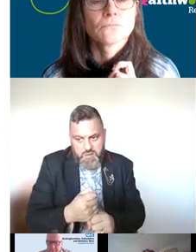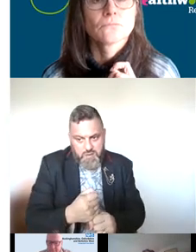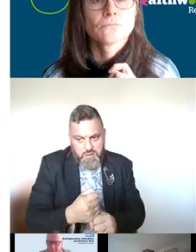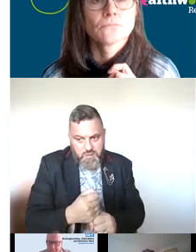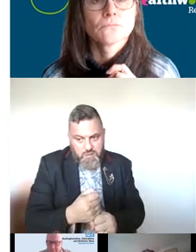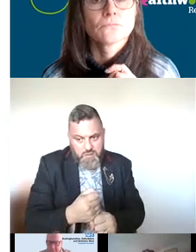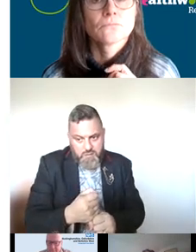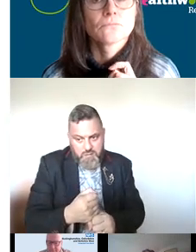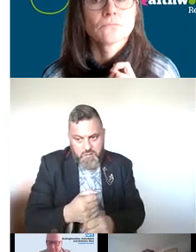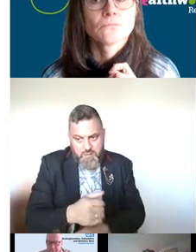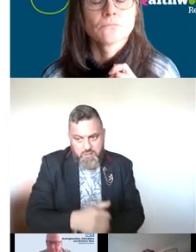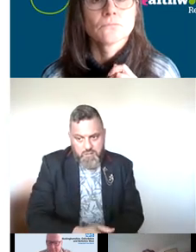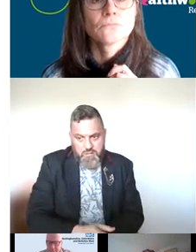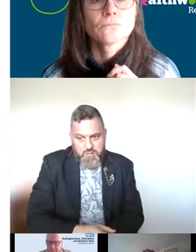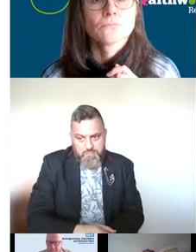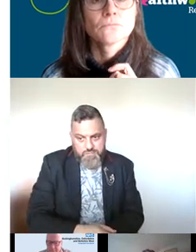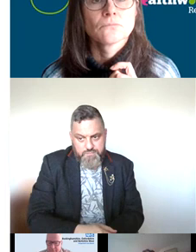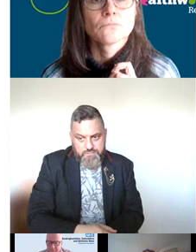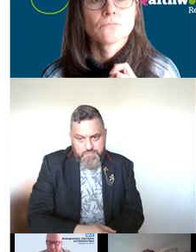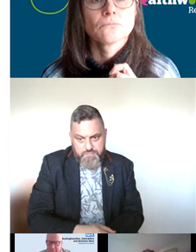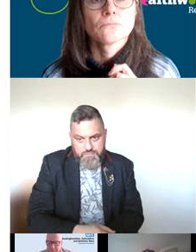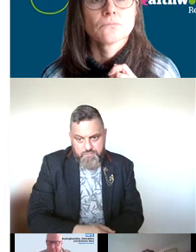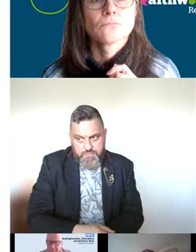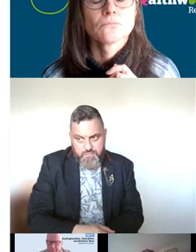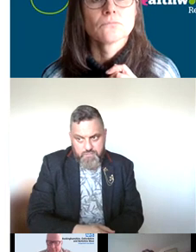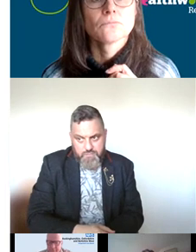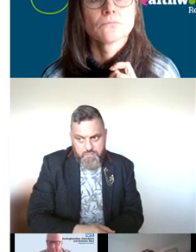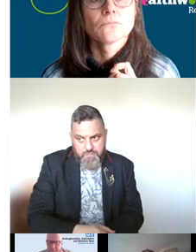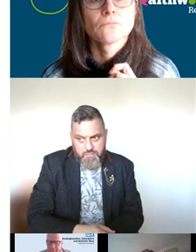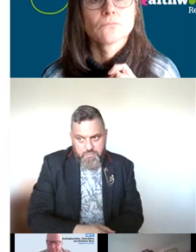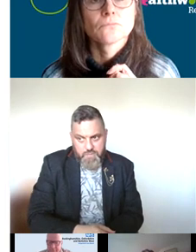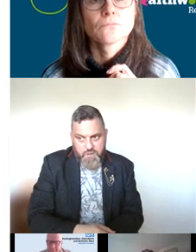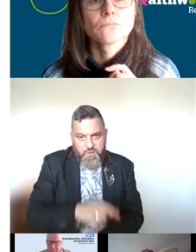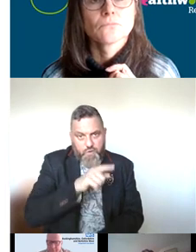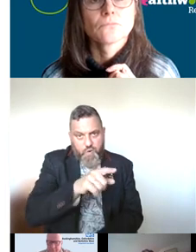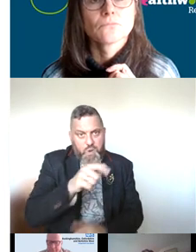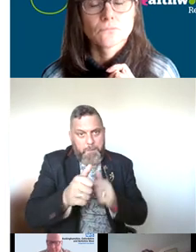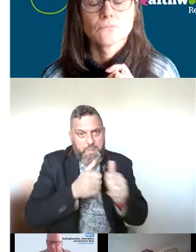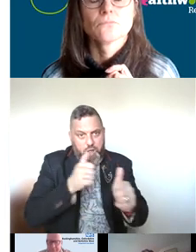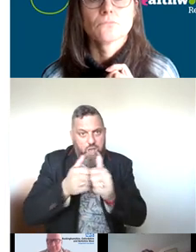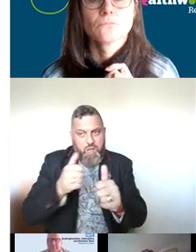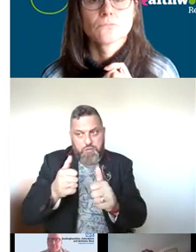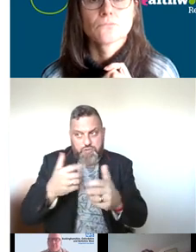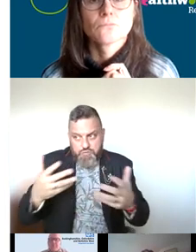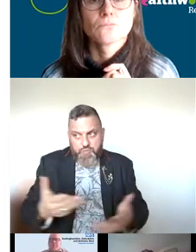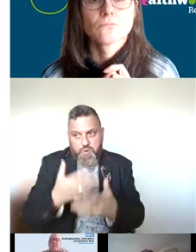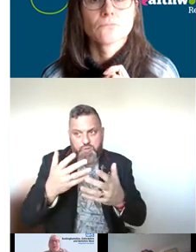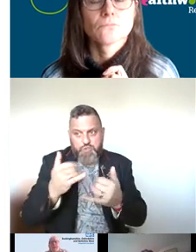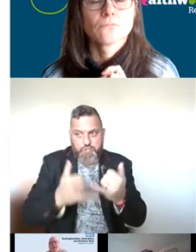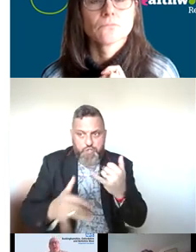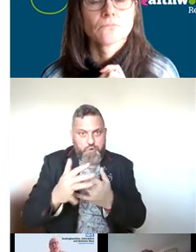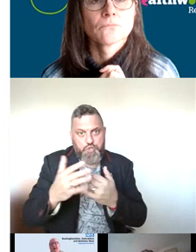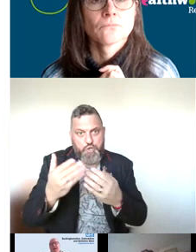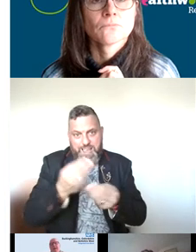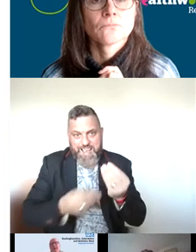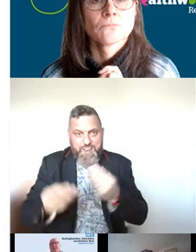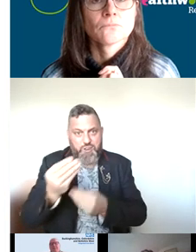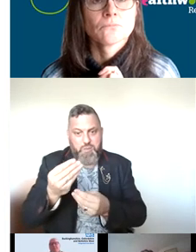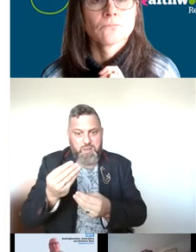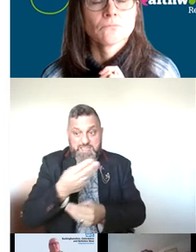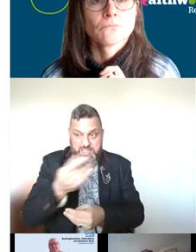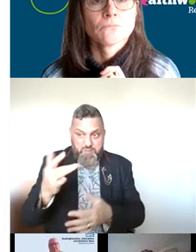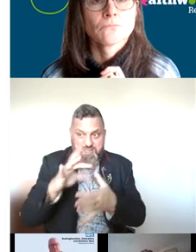to promote social and economic development. And some of that is simply around employment,